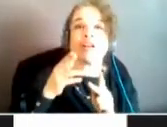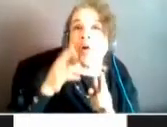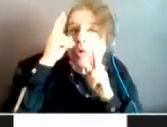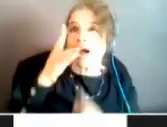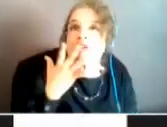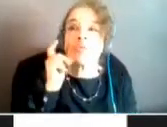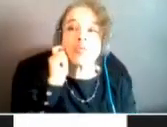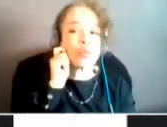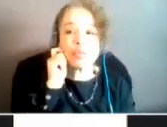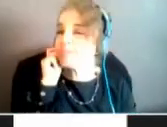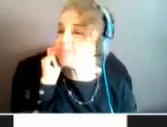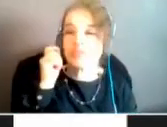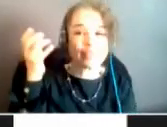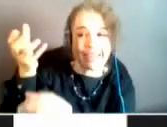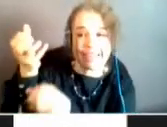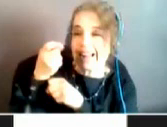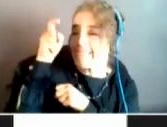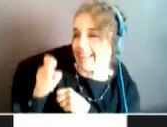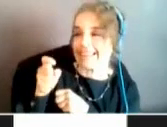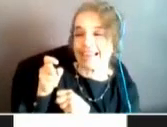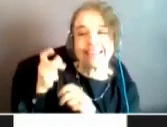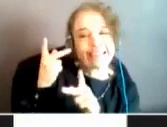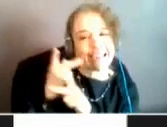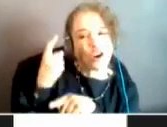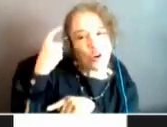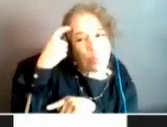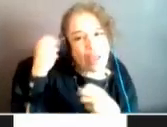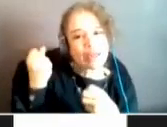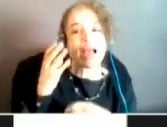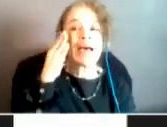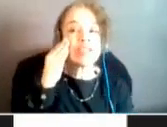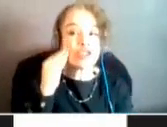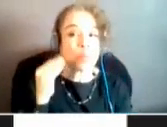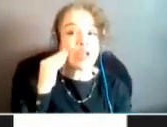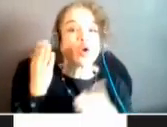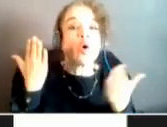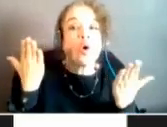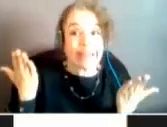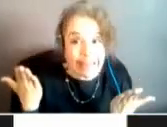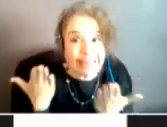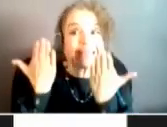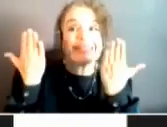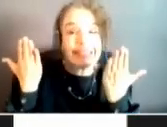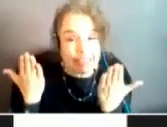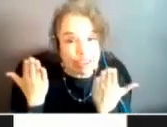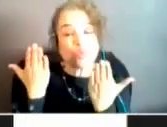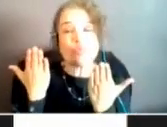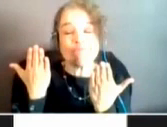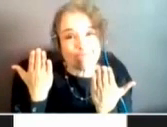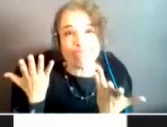ethnicity, are not receiving needed mental health care. What I'm experiencing here is that, you